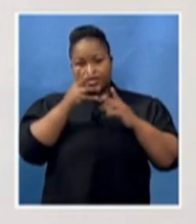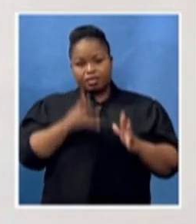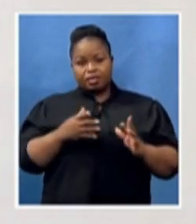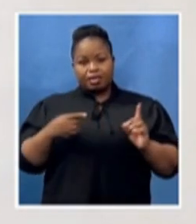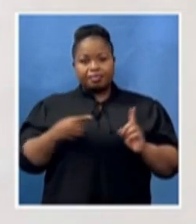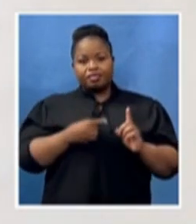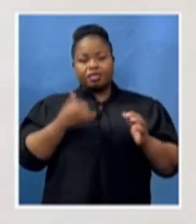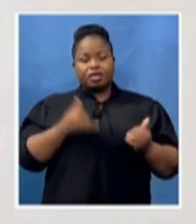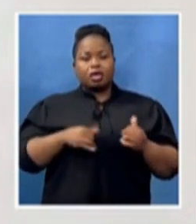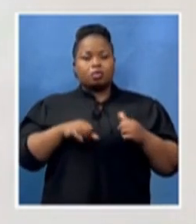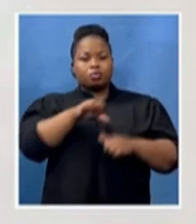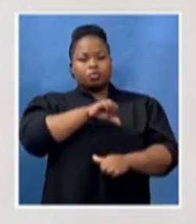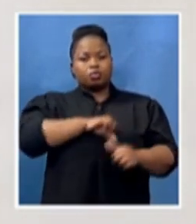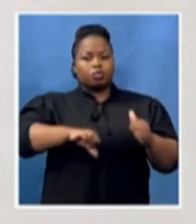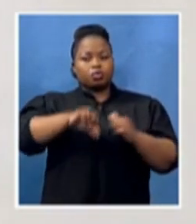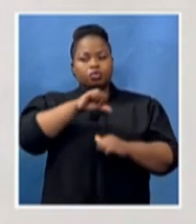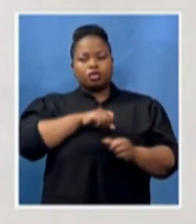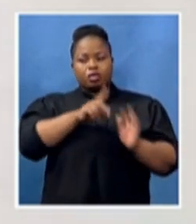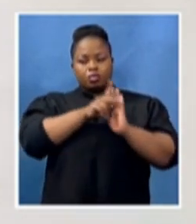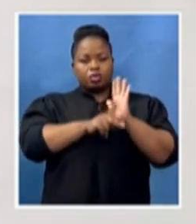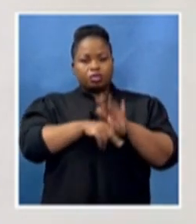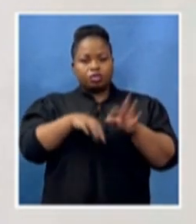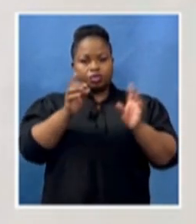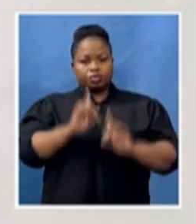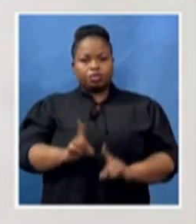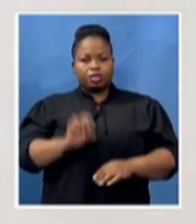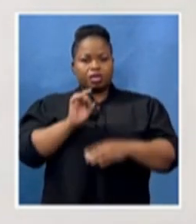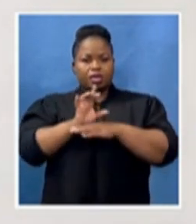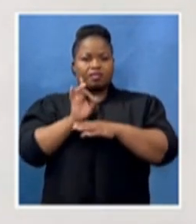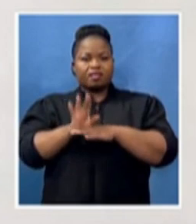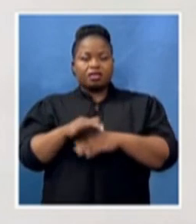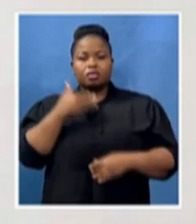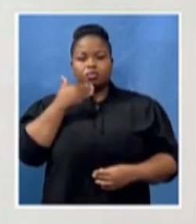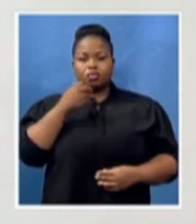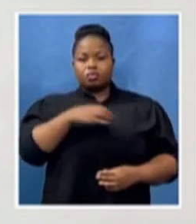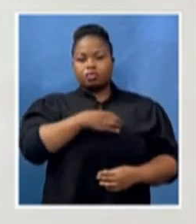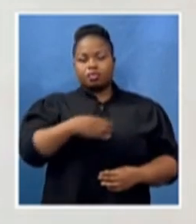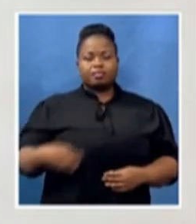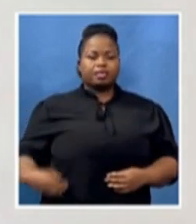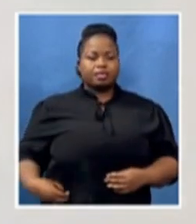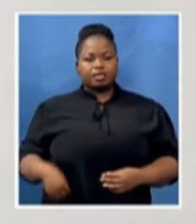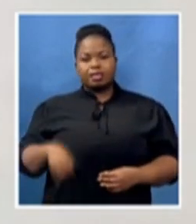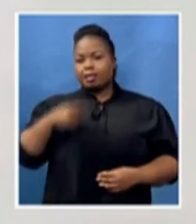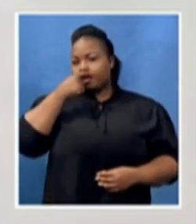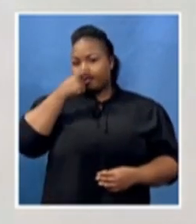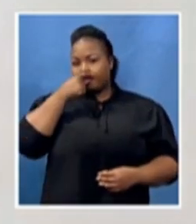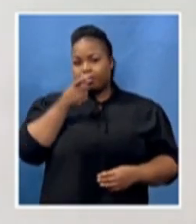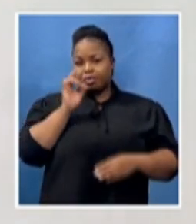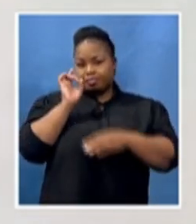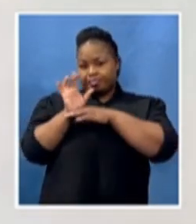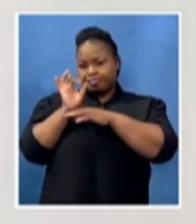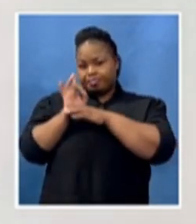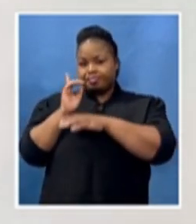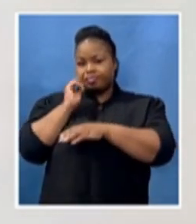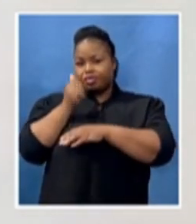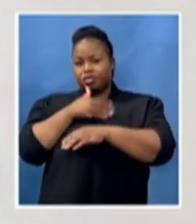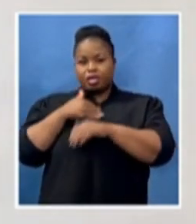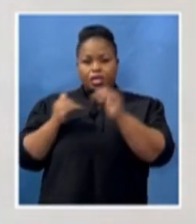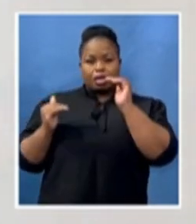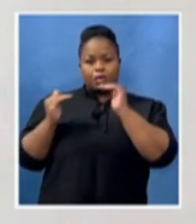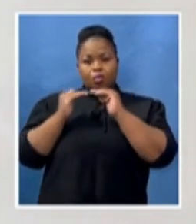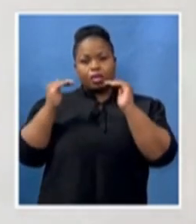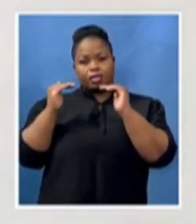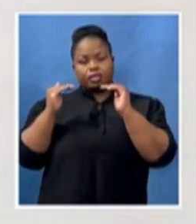President Cyril Ramaphosa, the position that includes advice on gender equality and gender-based violence. She